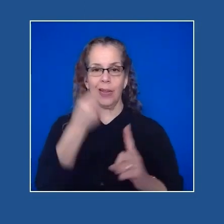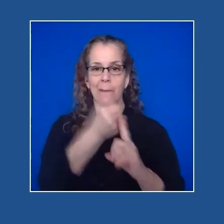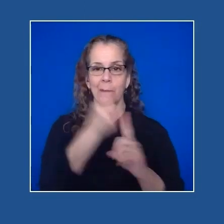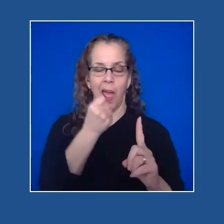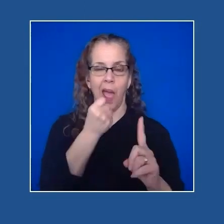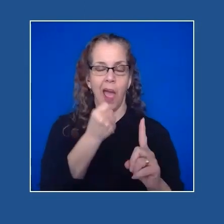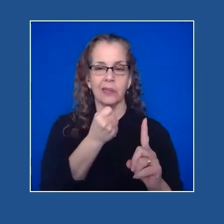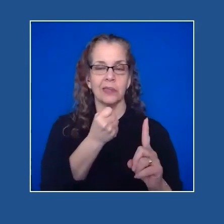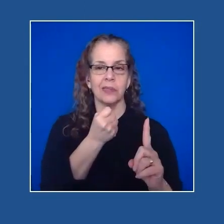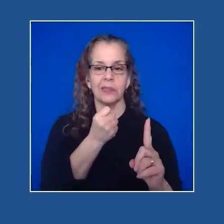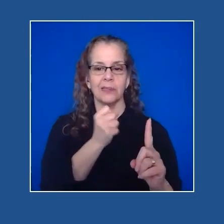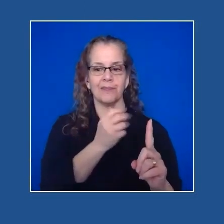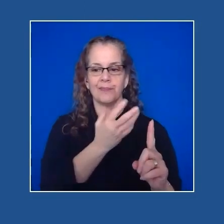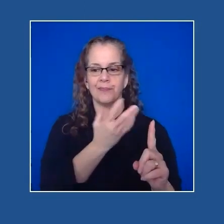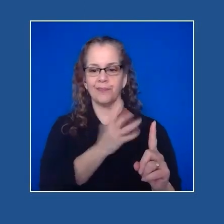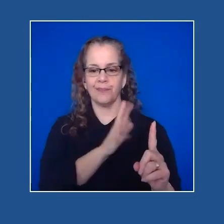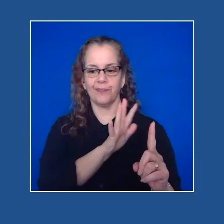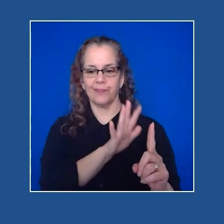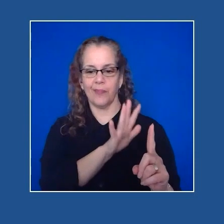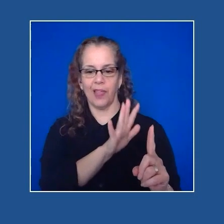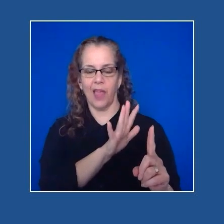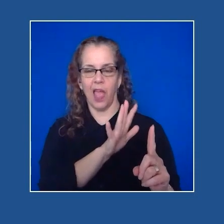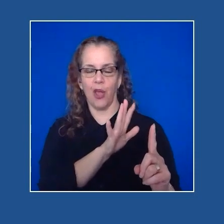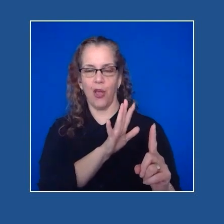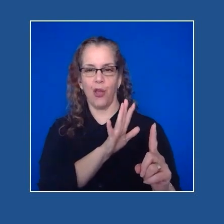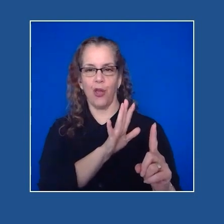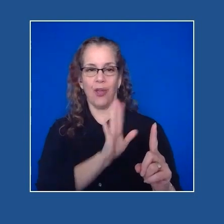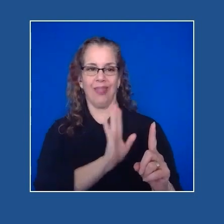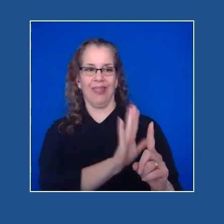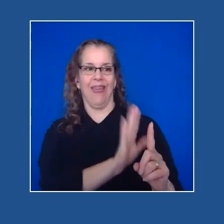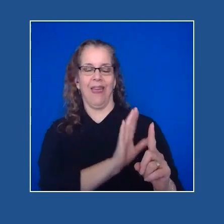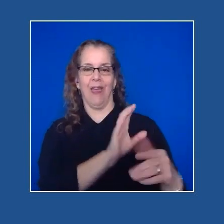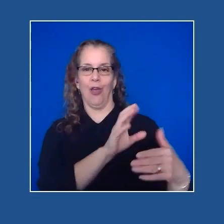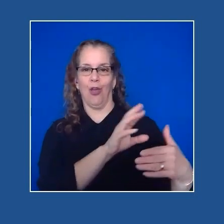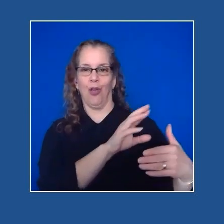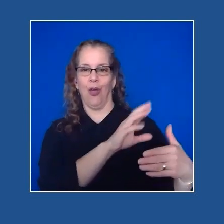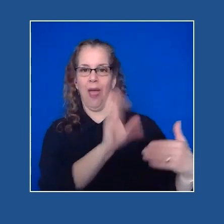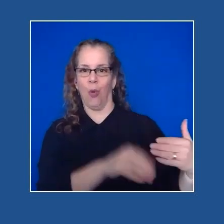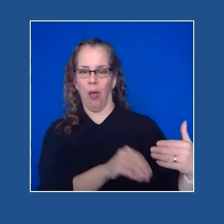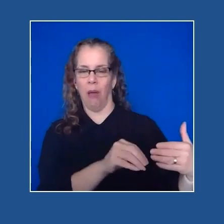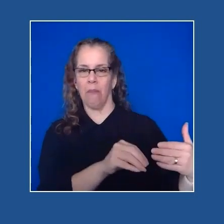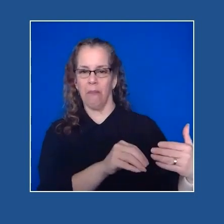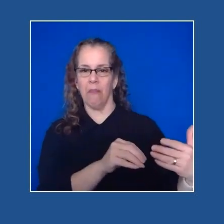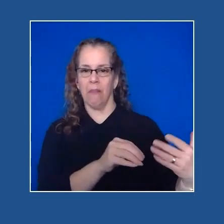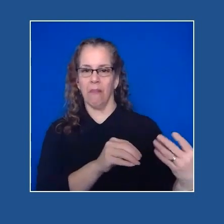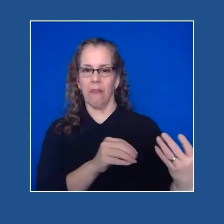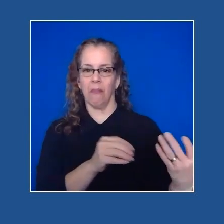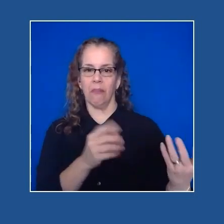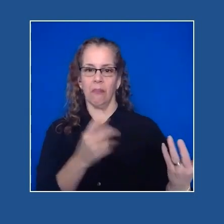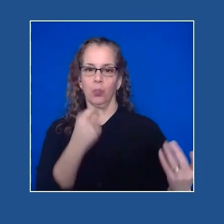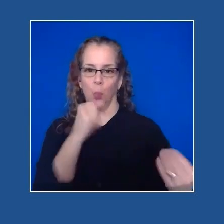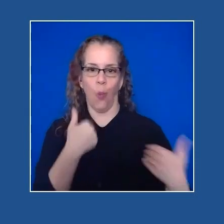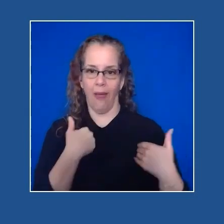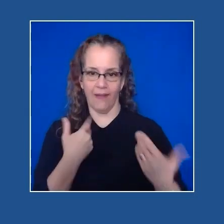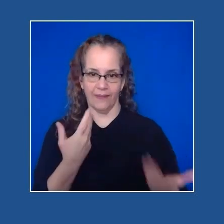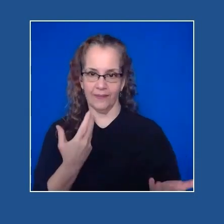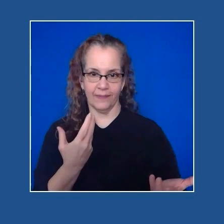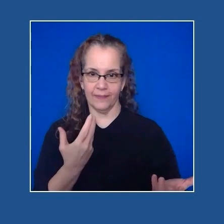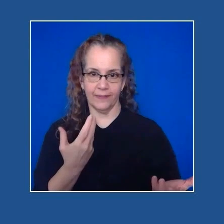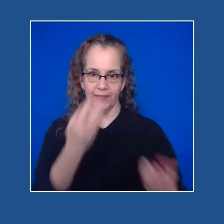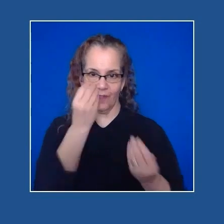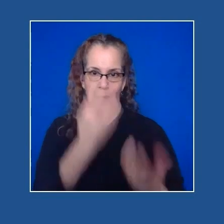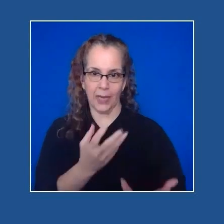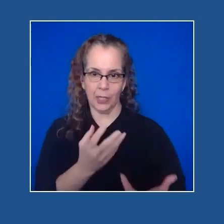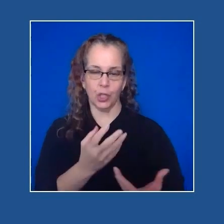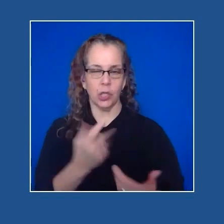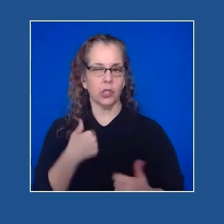veteran client outcomes. So how this impacted their dysregulation. We don't have that. So I'm curious to kind of continue